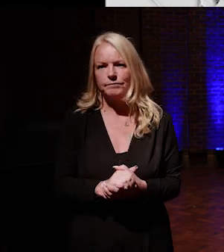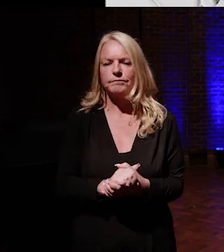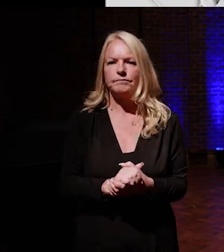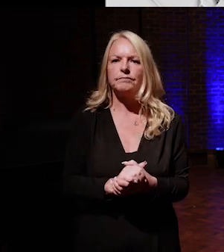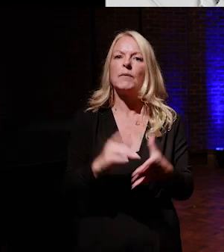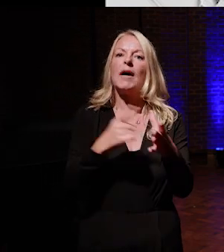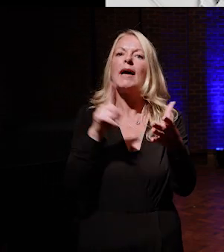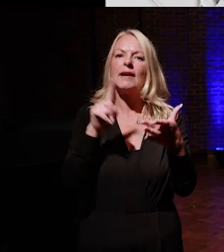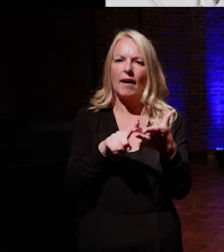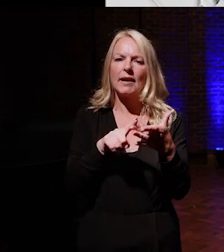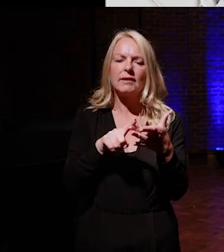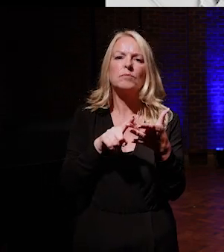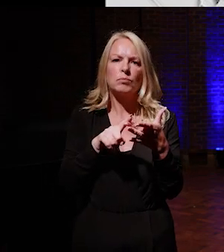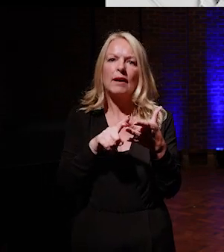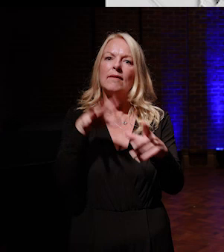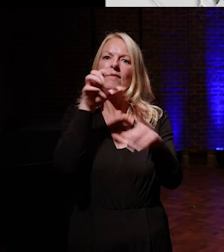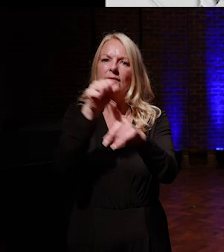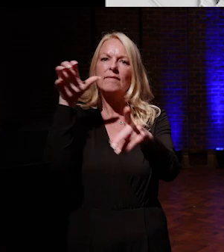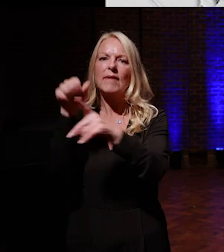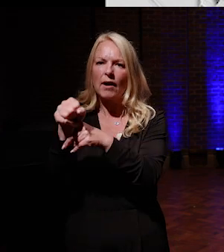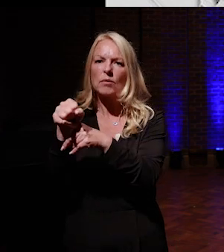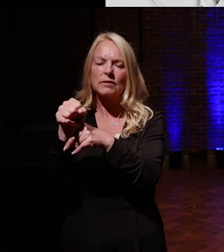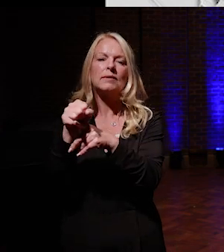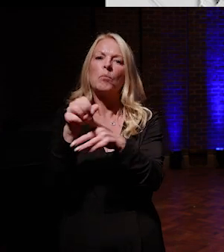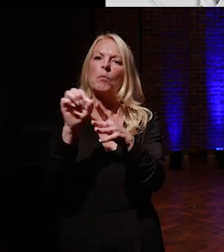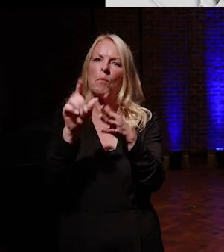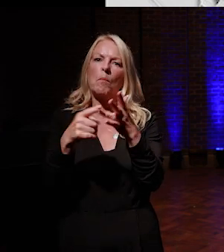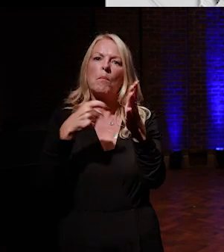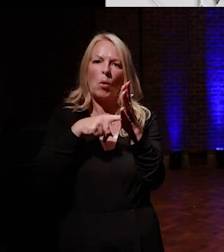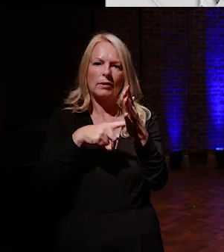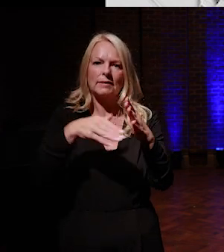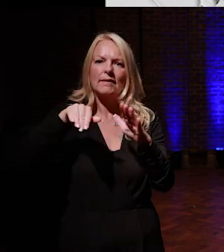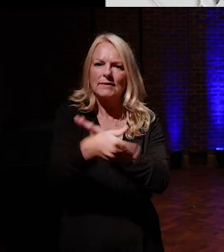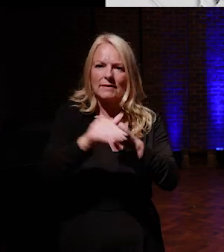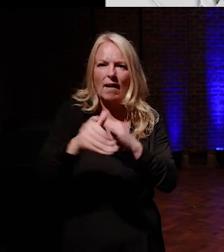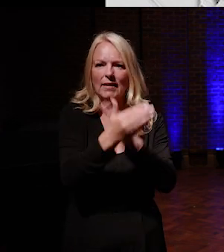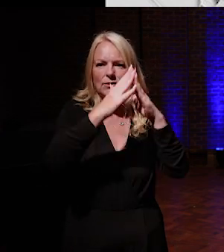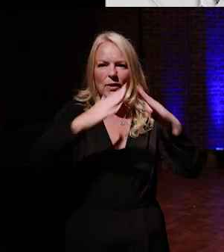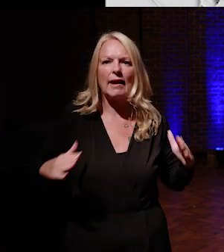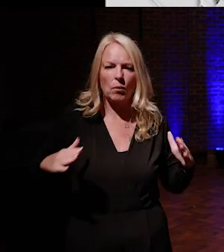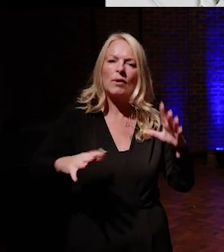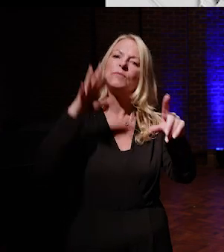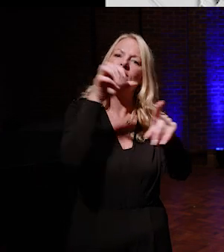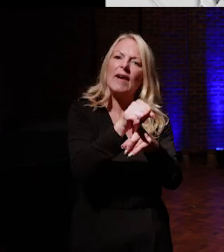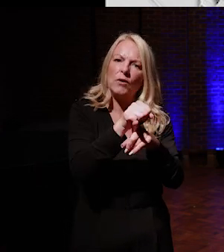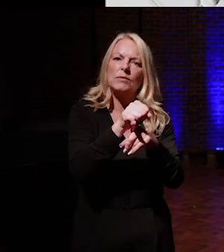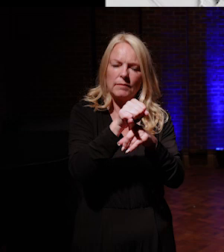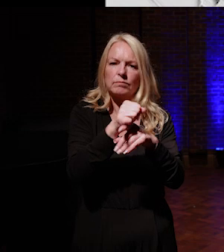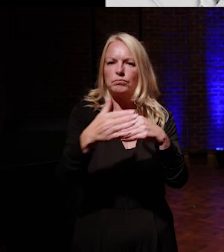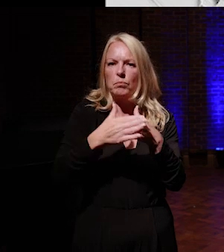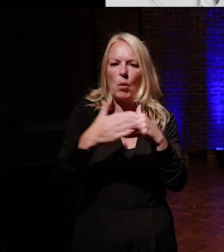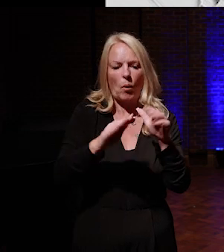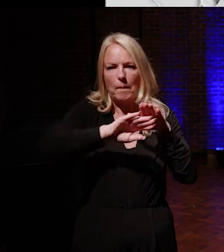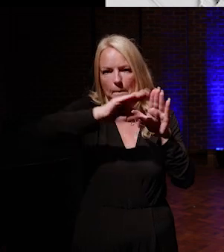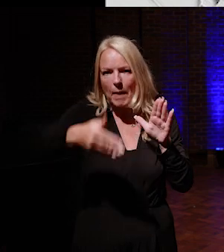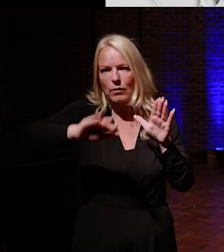The AI has been able to find quarries that were dug into these hill forts. It has found burial mounds that are